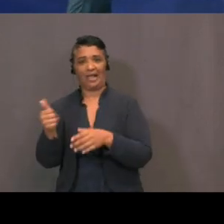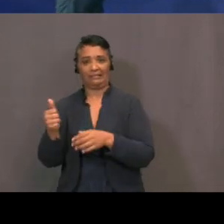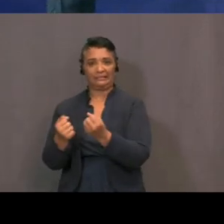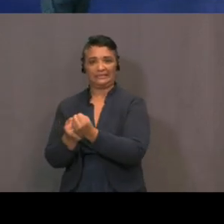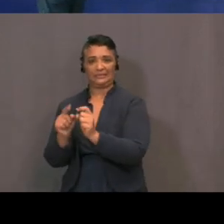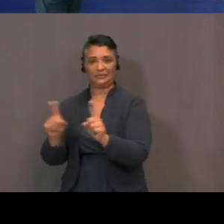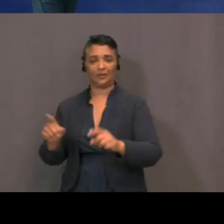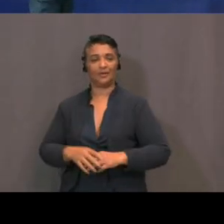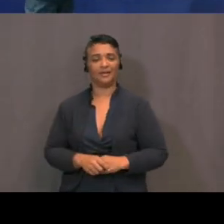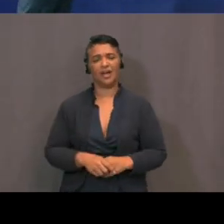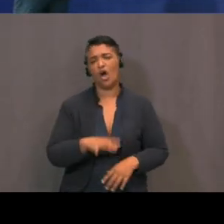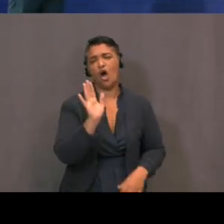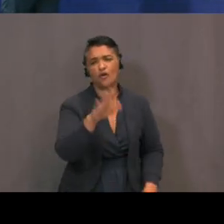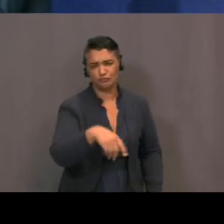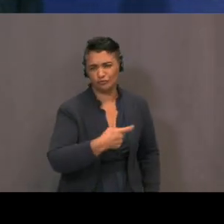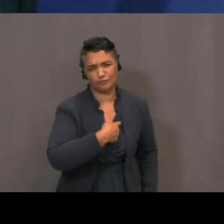It's not a scary version.